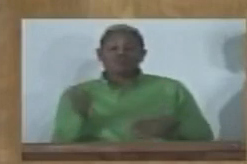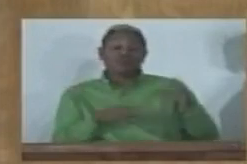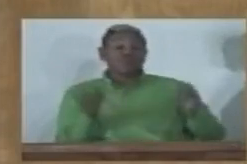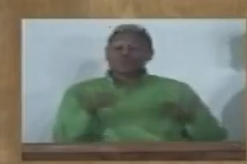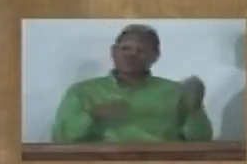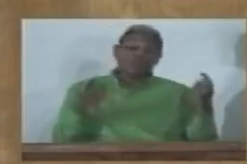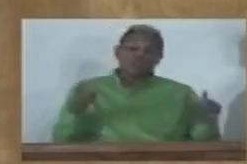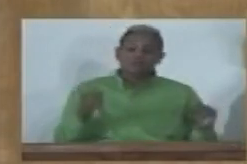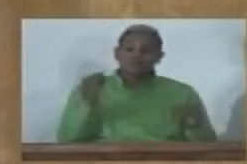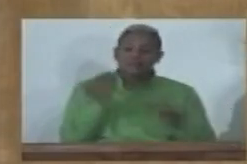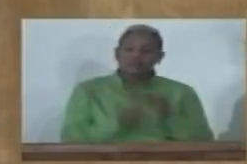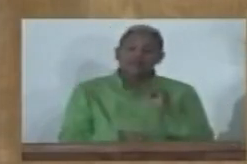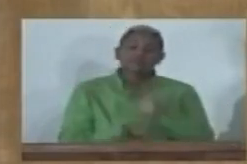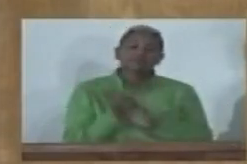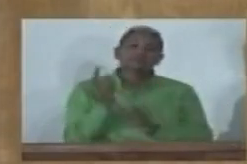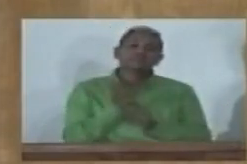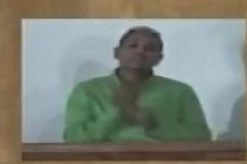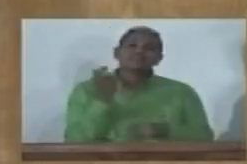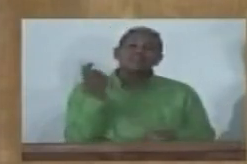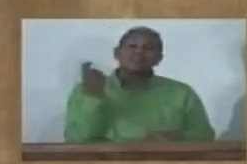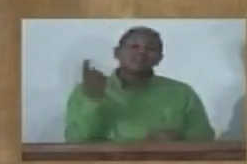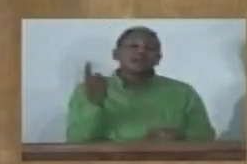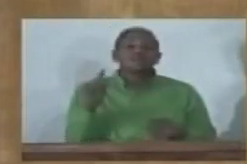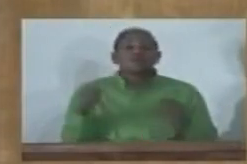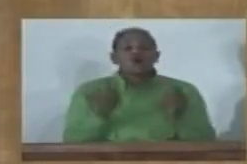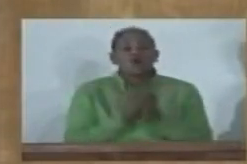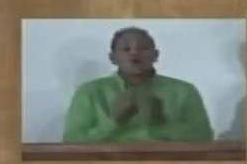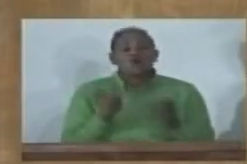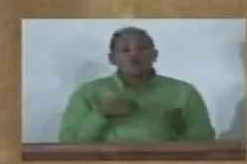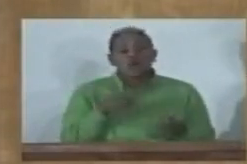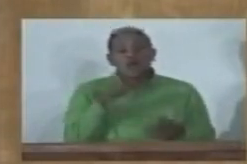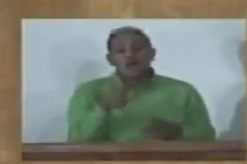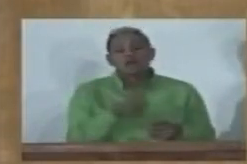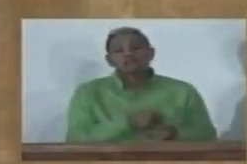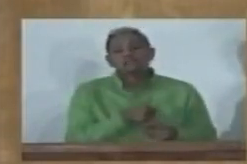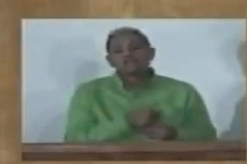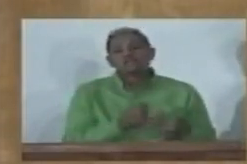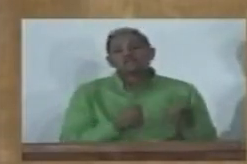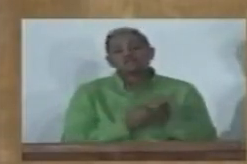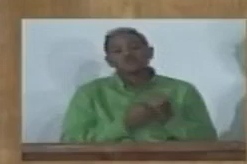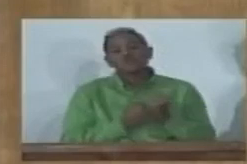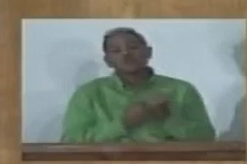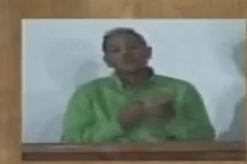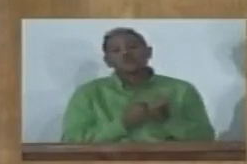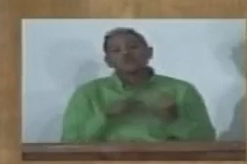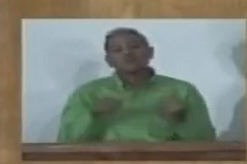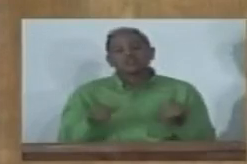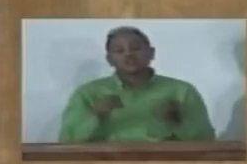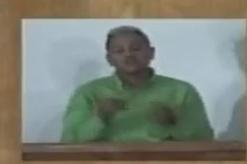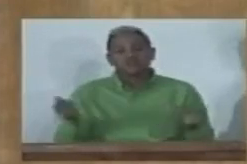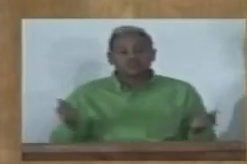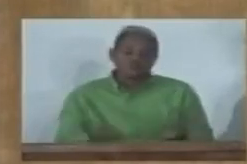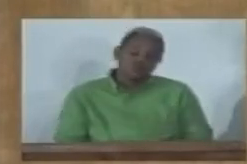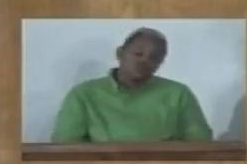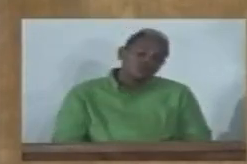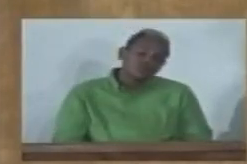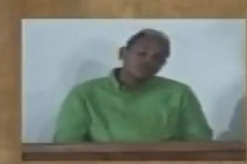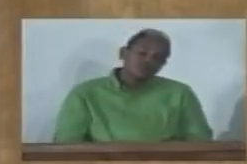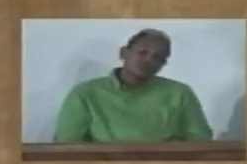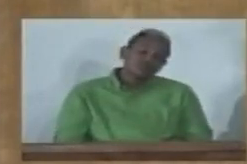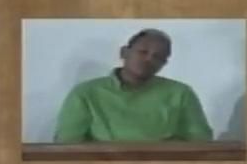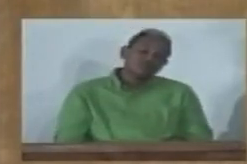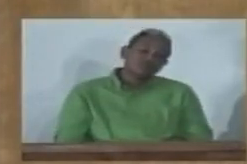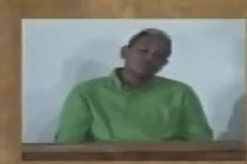the last minute, at the 11th hour, we're asked to support this resolution. And we